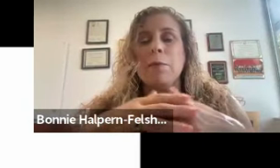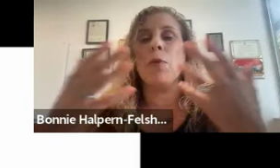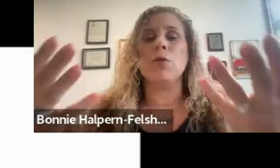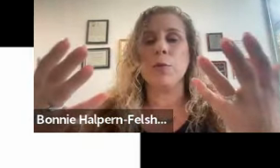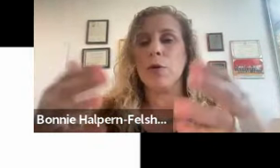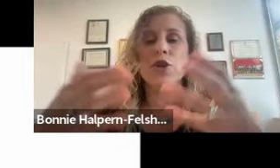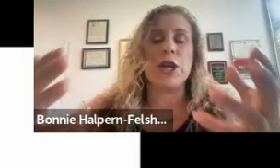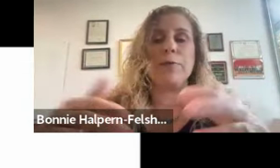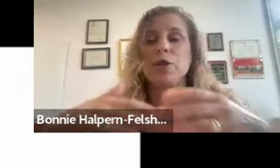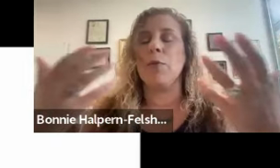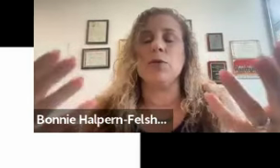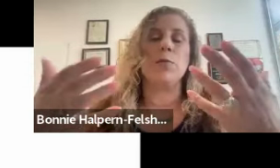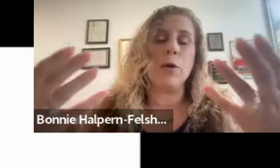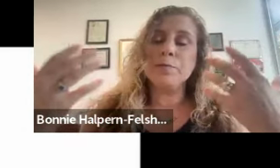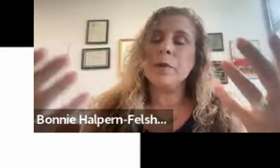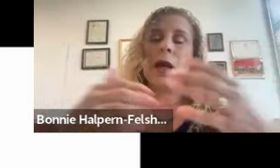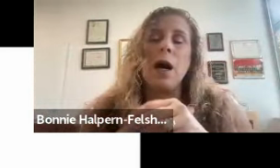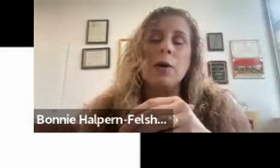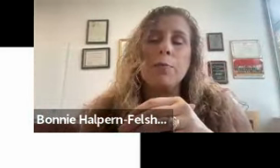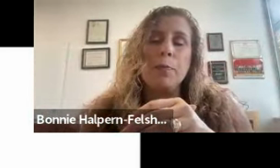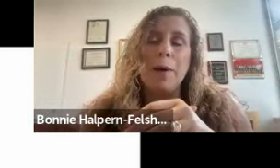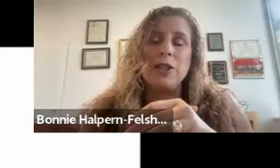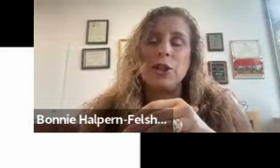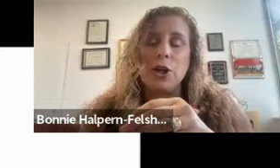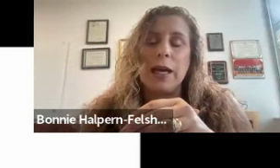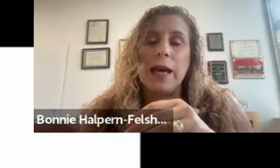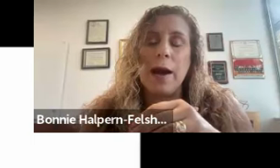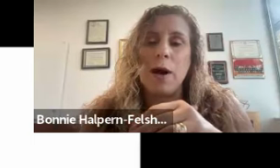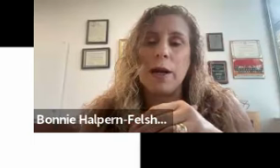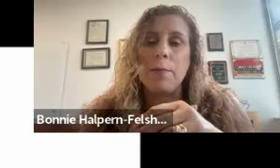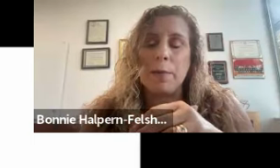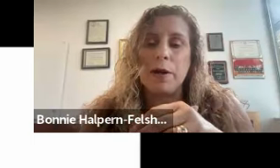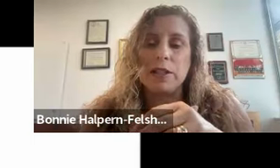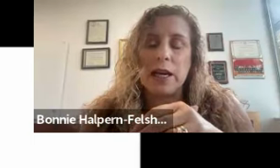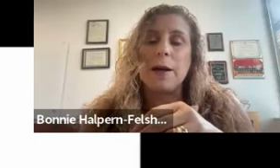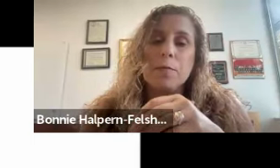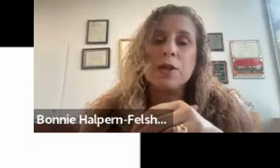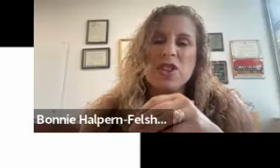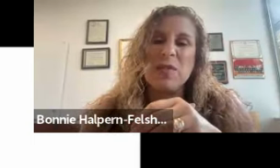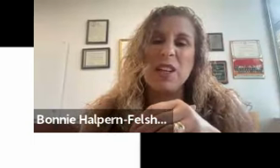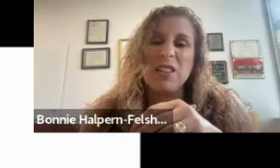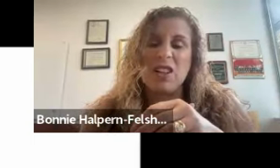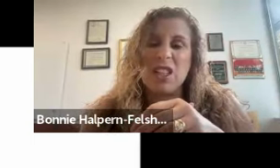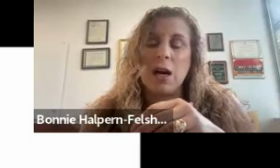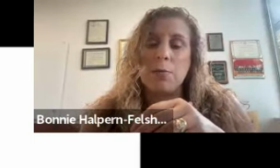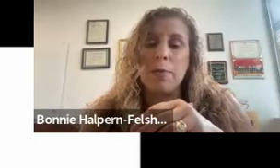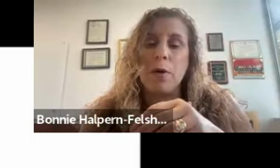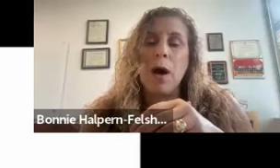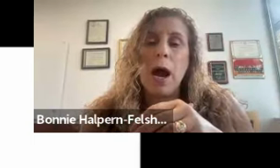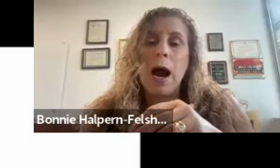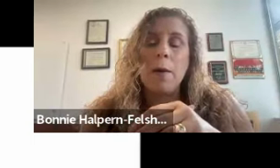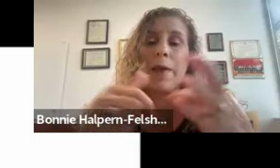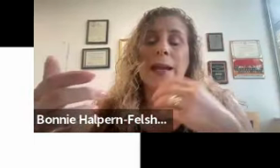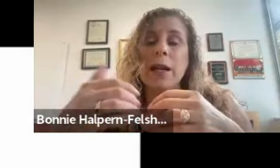actually ate multiple chips or multiple bites of the cookie and wound up being pretty sick. So something to talk to young